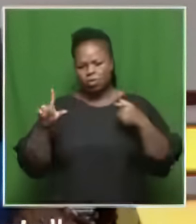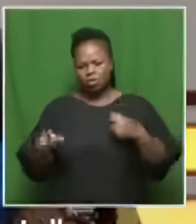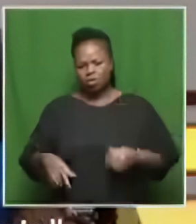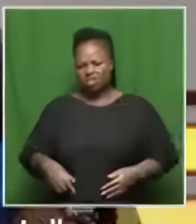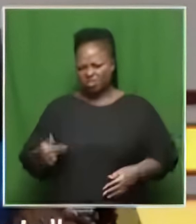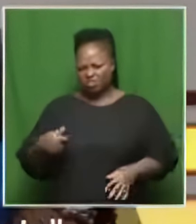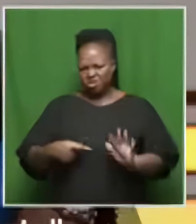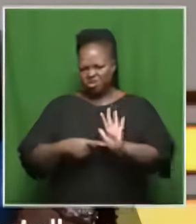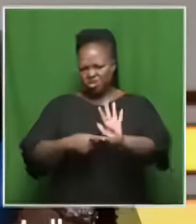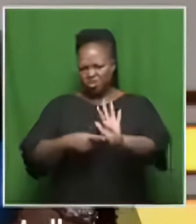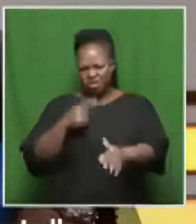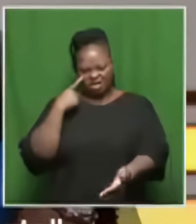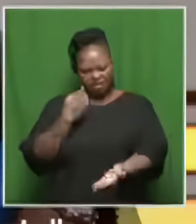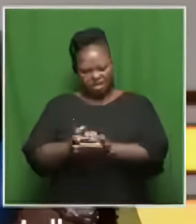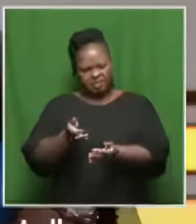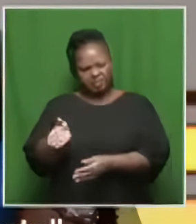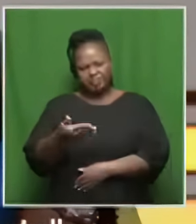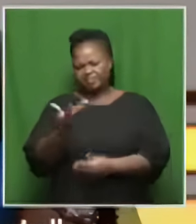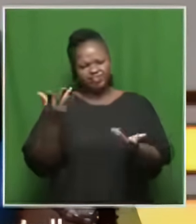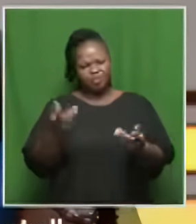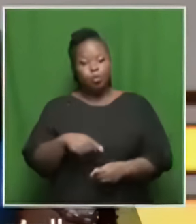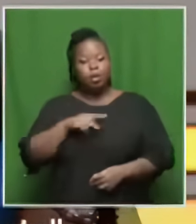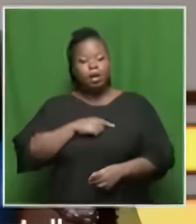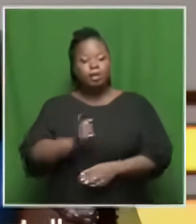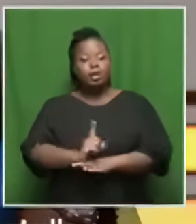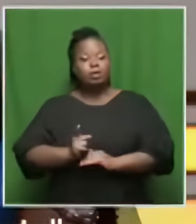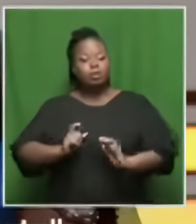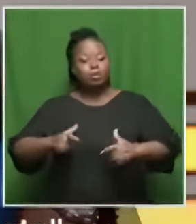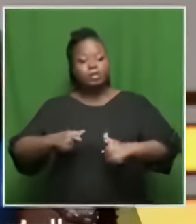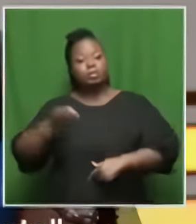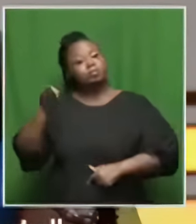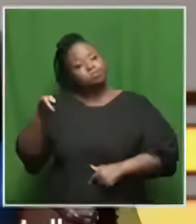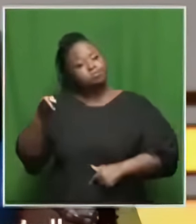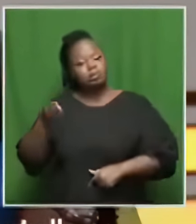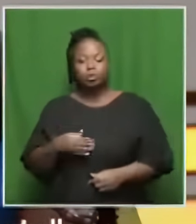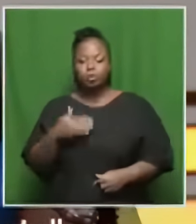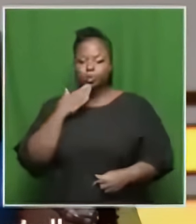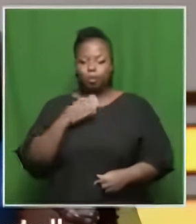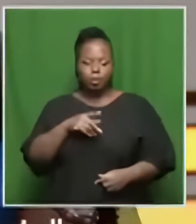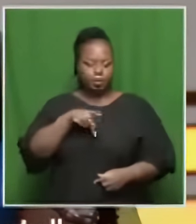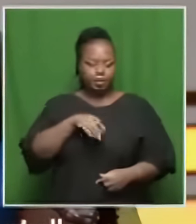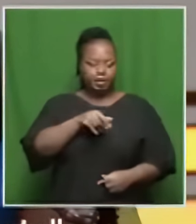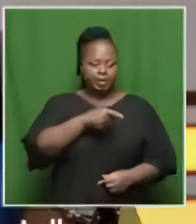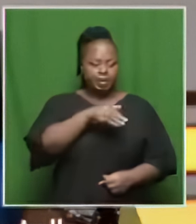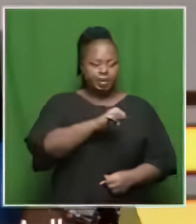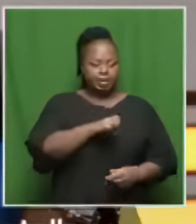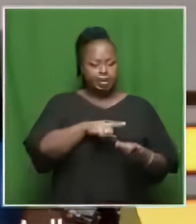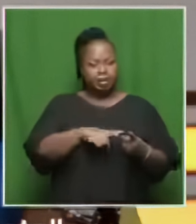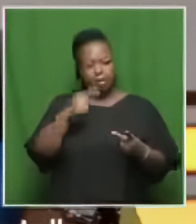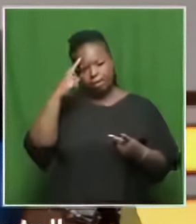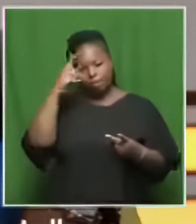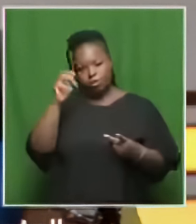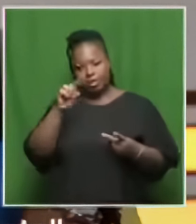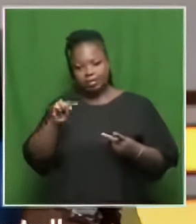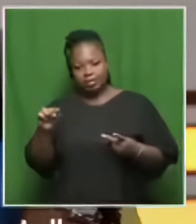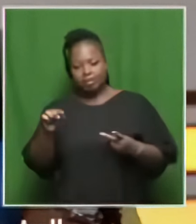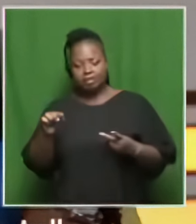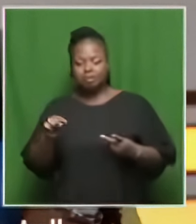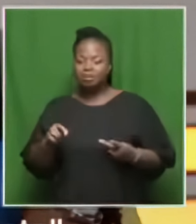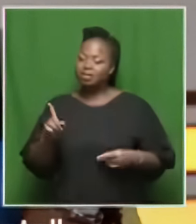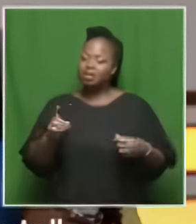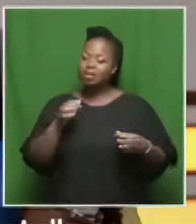any evidence. It's there in the ad hoc committee where Patlani and General Mkhwanazi said, Paul O'Sullivan said